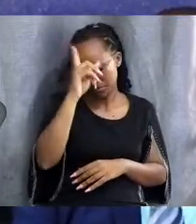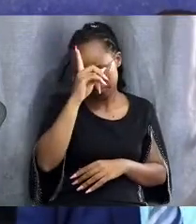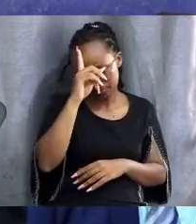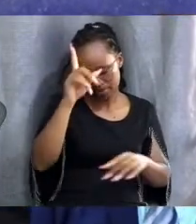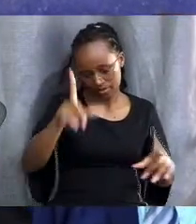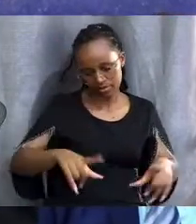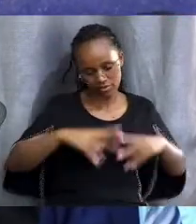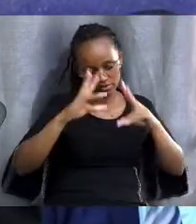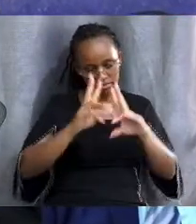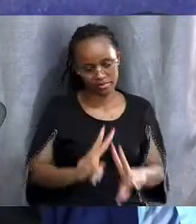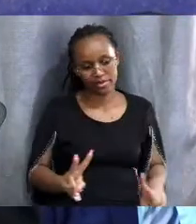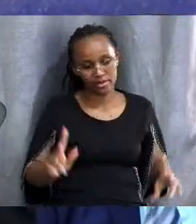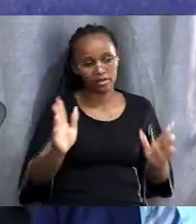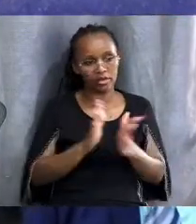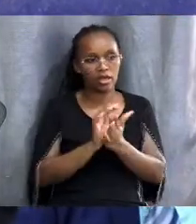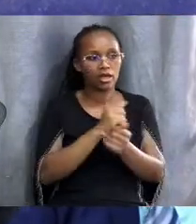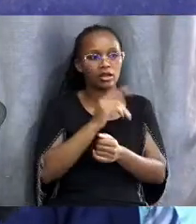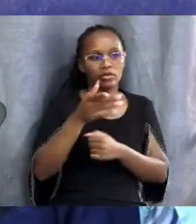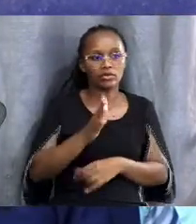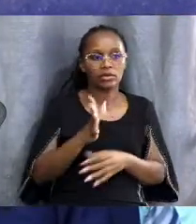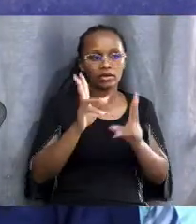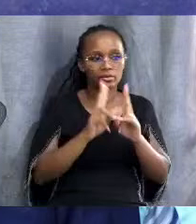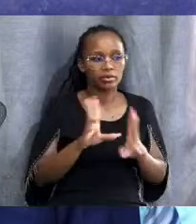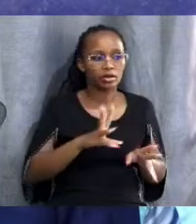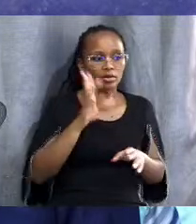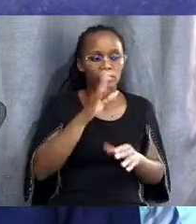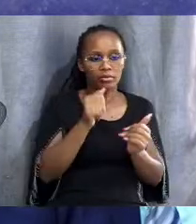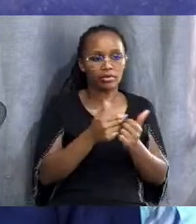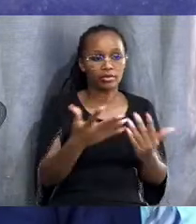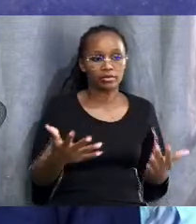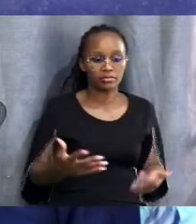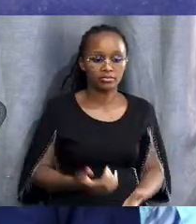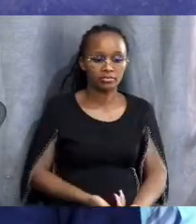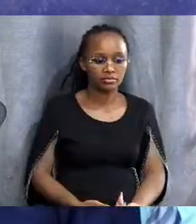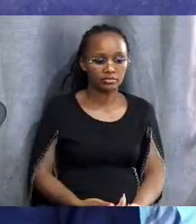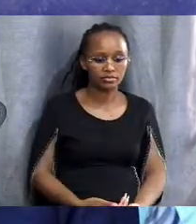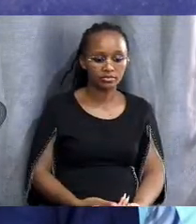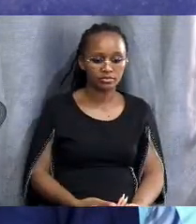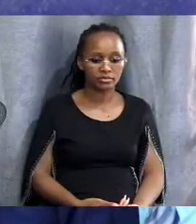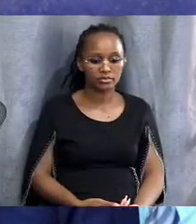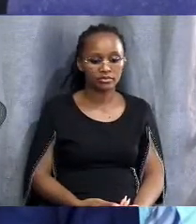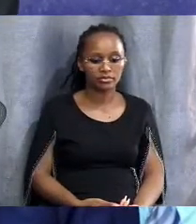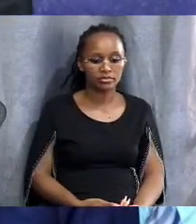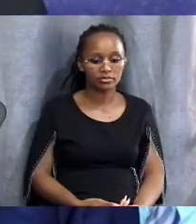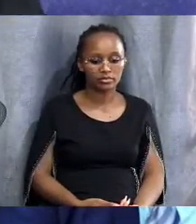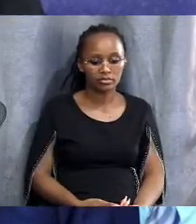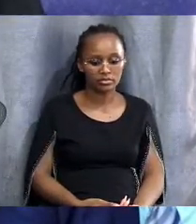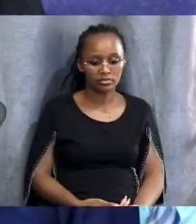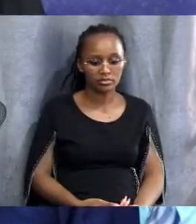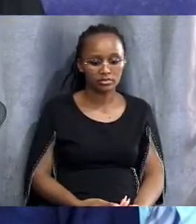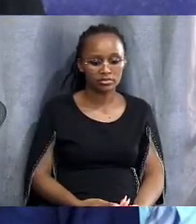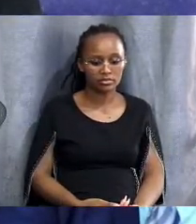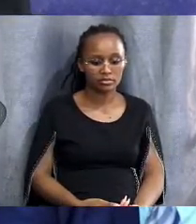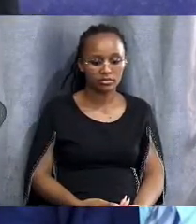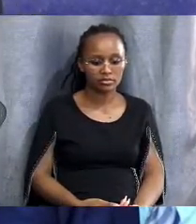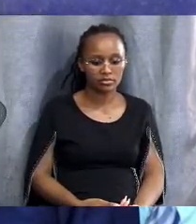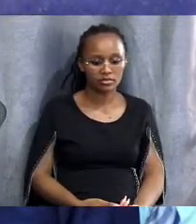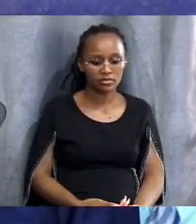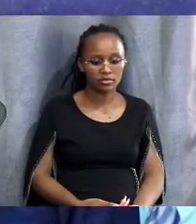in peace, and the love of God and peace will be with you. In short, what he is saying in that verse, he